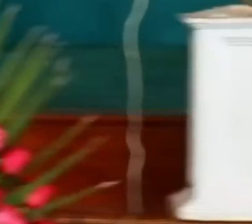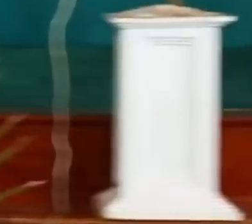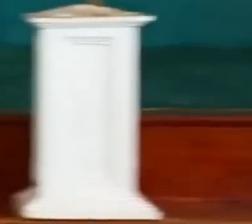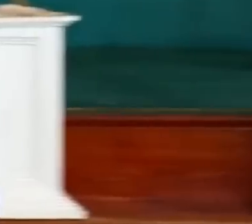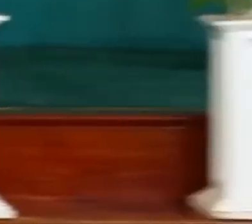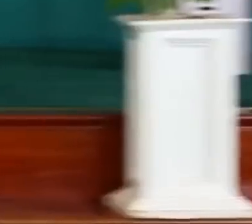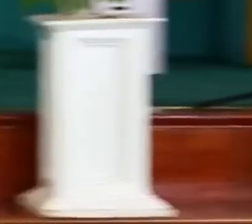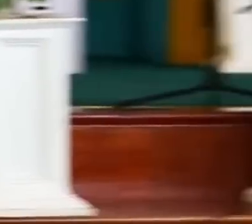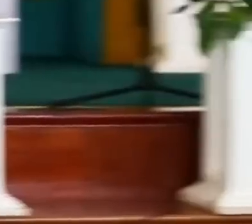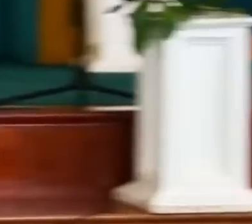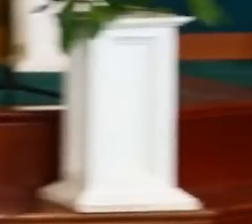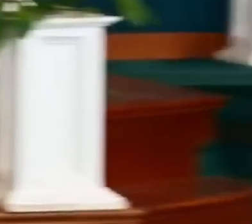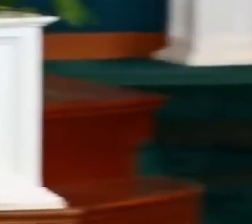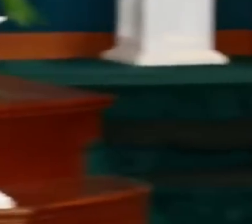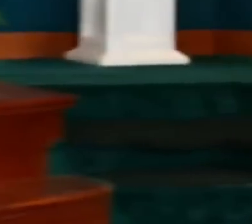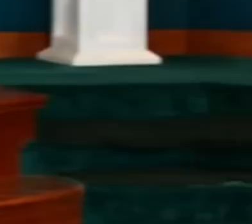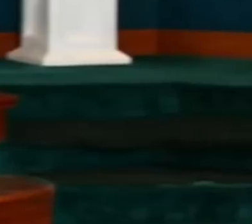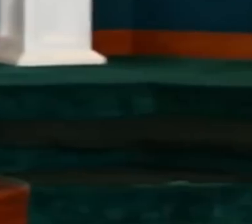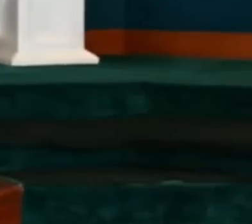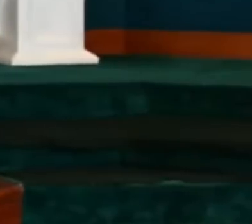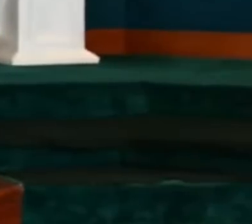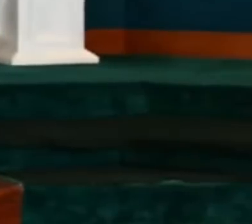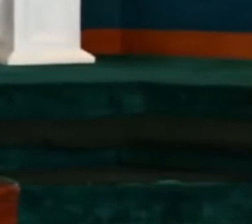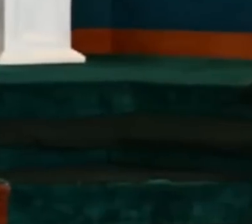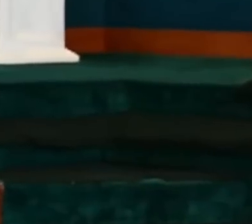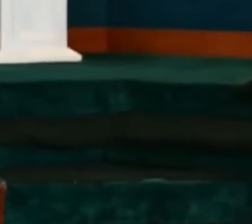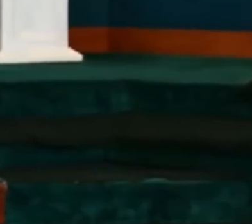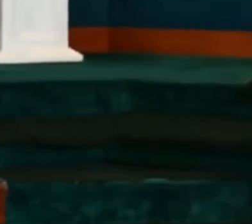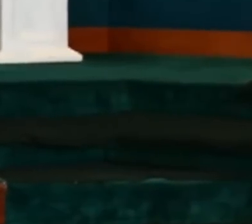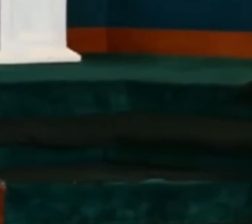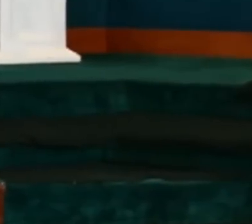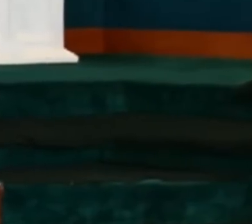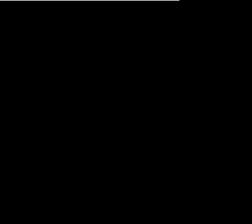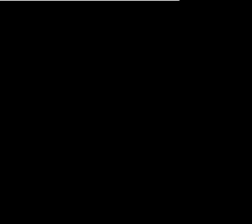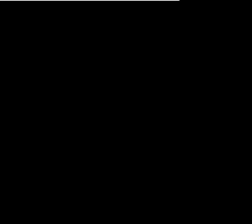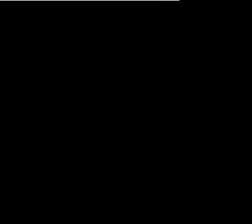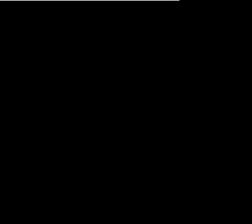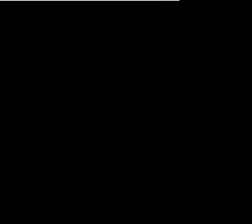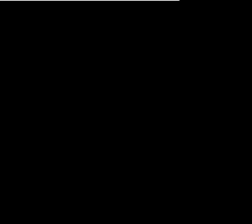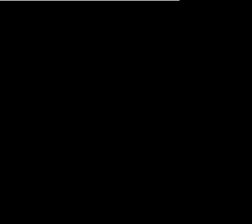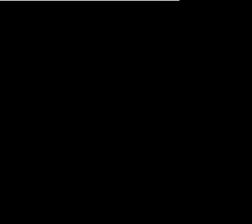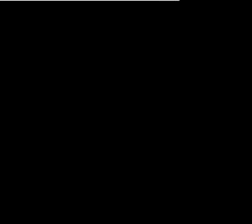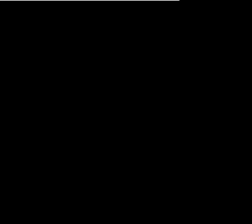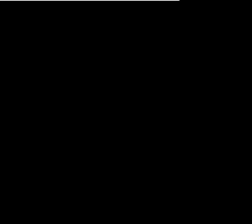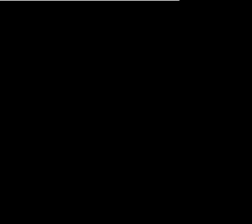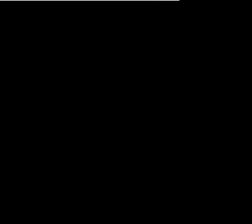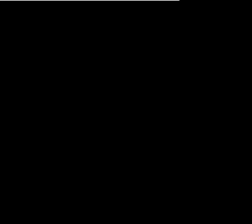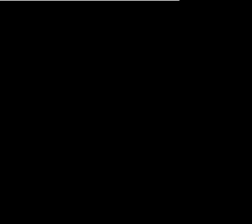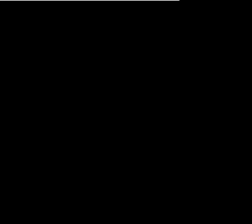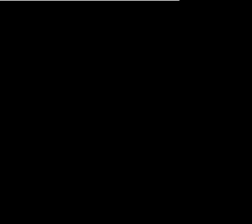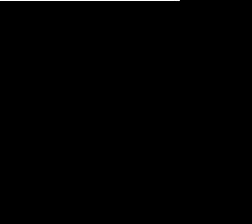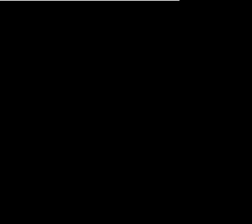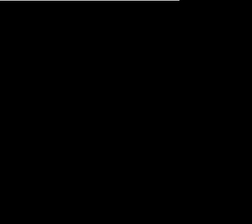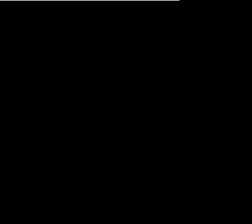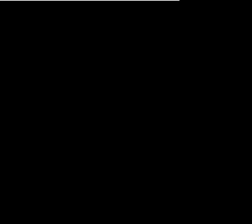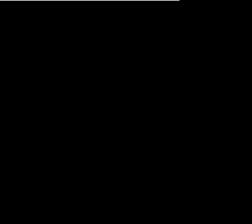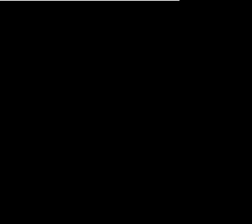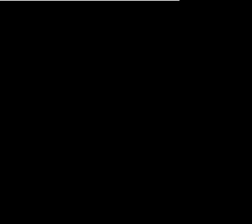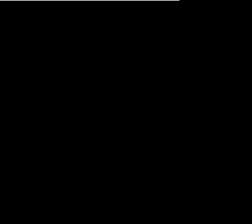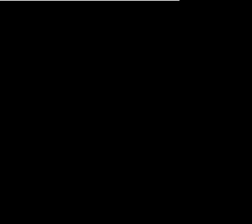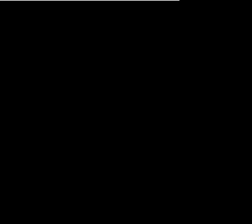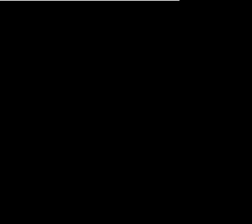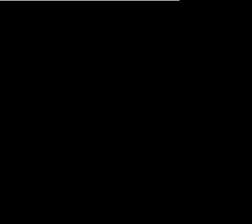David, has what? Triumph. And here is it coming. And he is able, hallelujah, to do